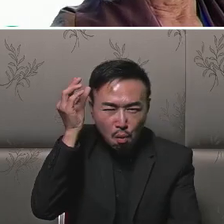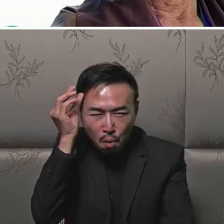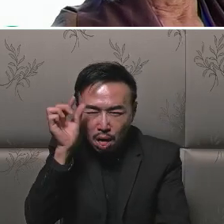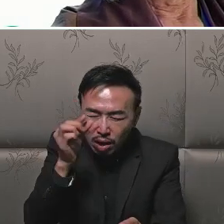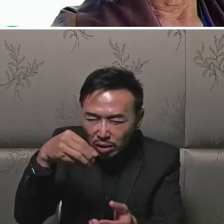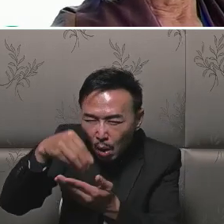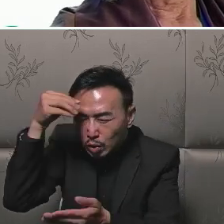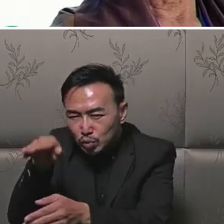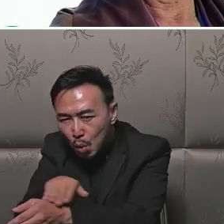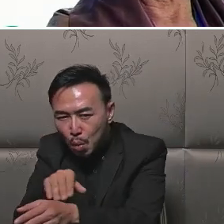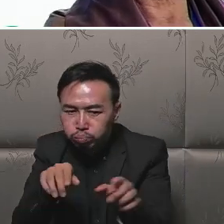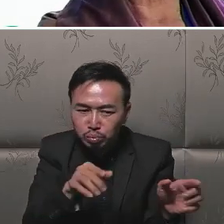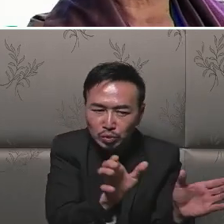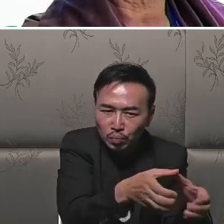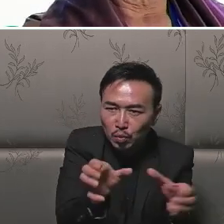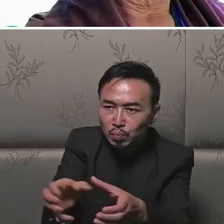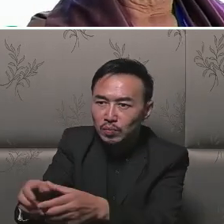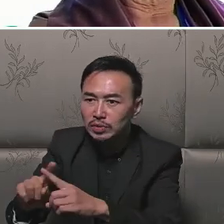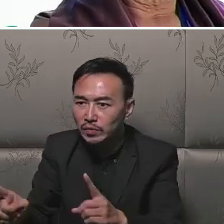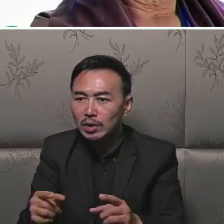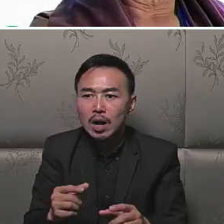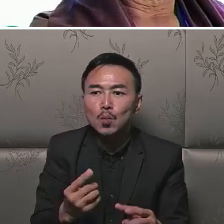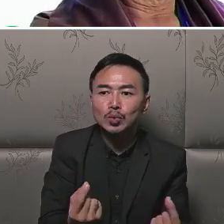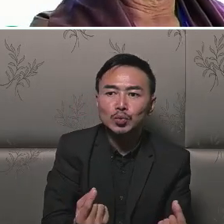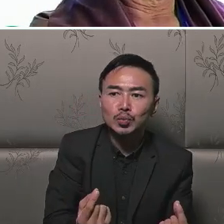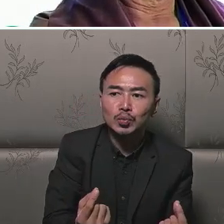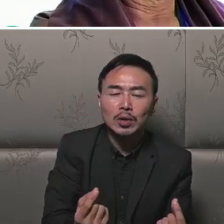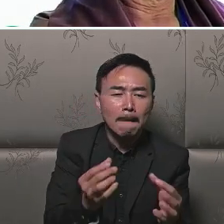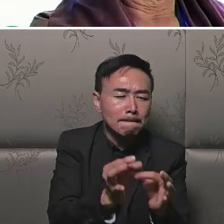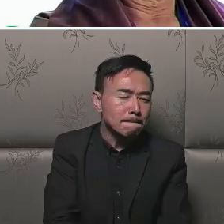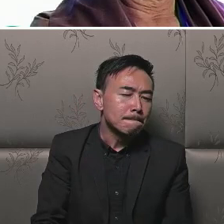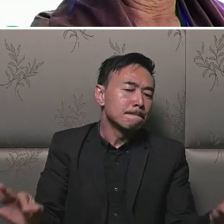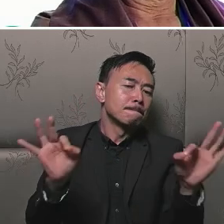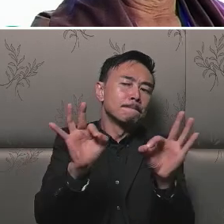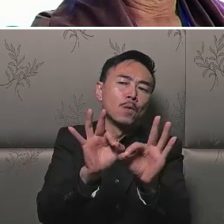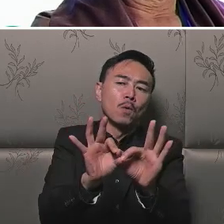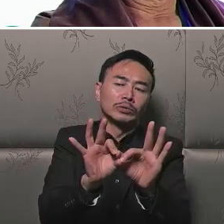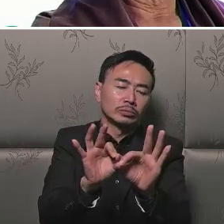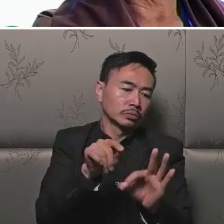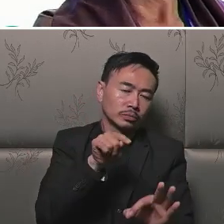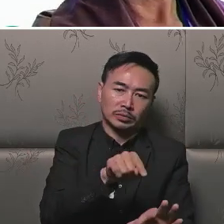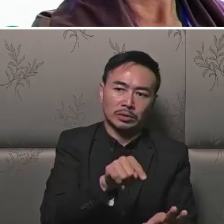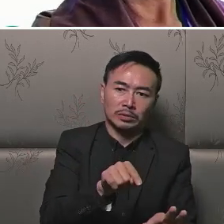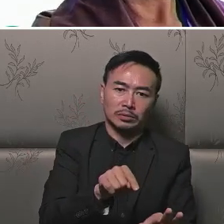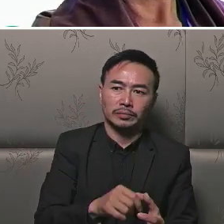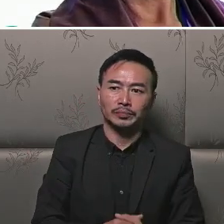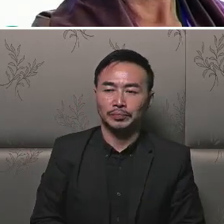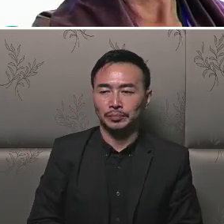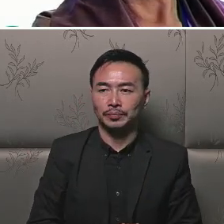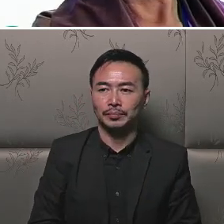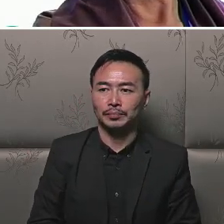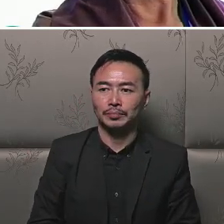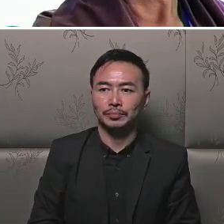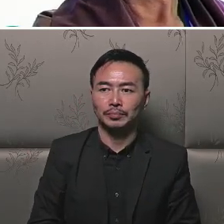there are also 6 action areas. Okay? addressing